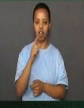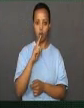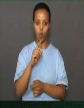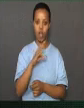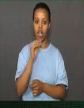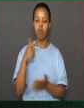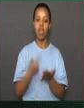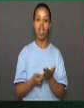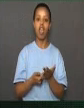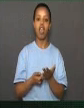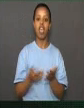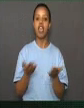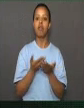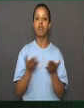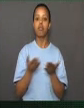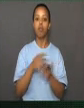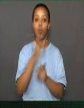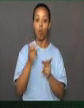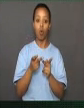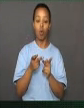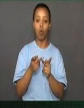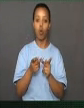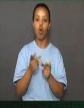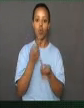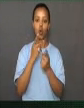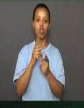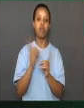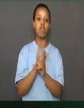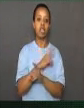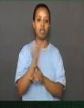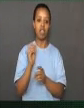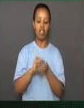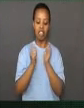where translation occurs and a protein is created.